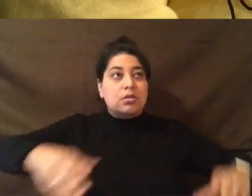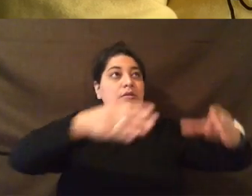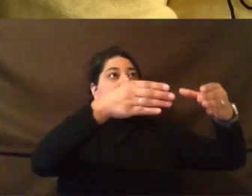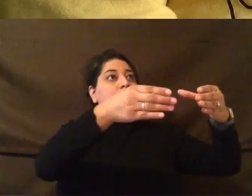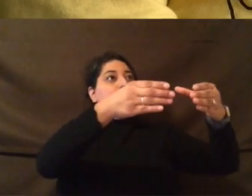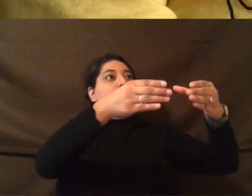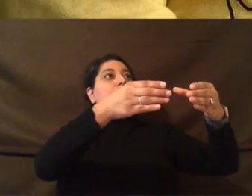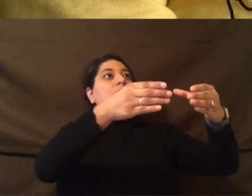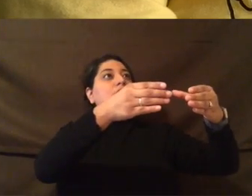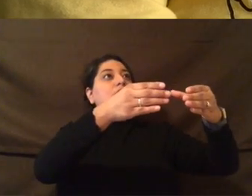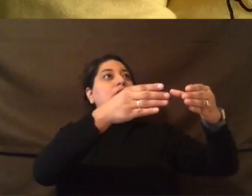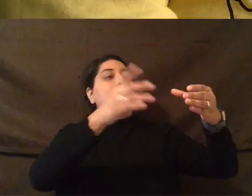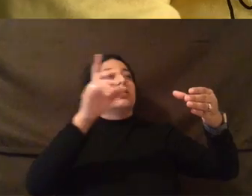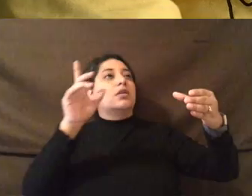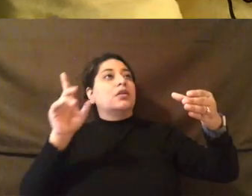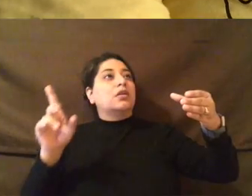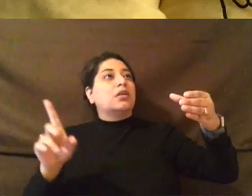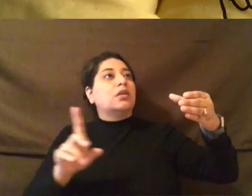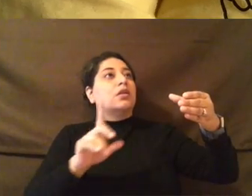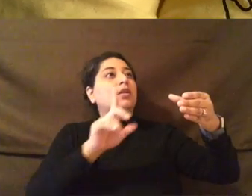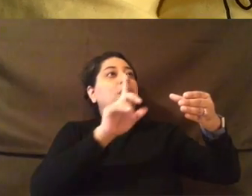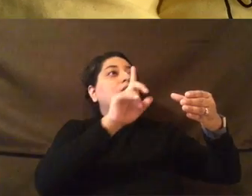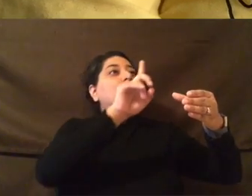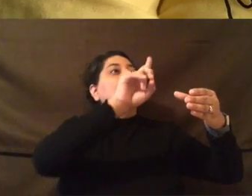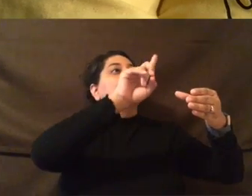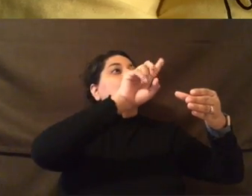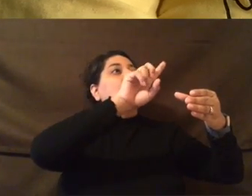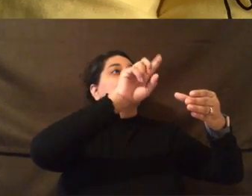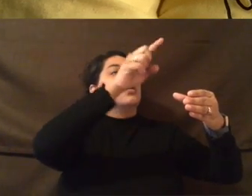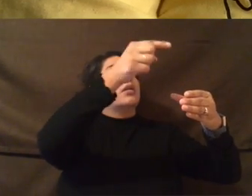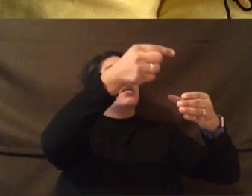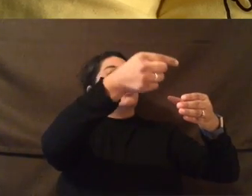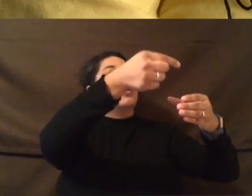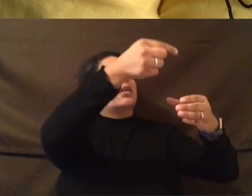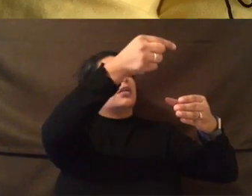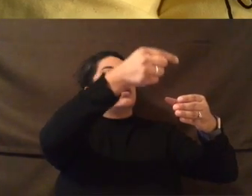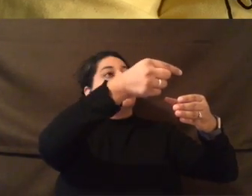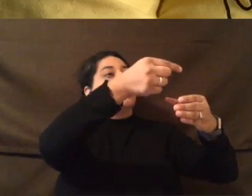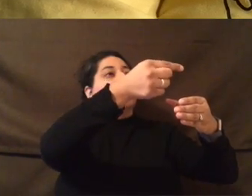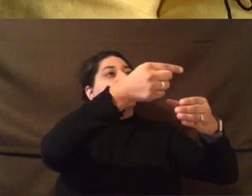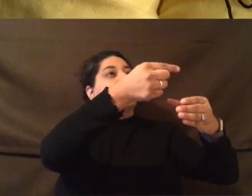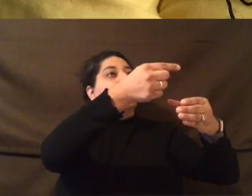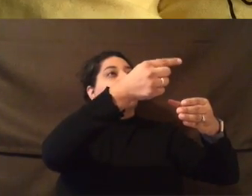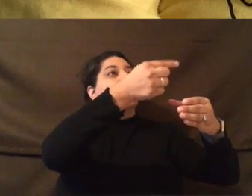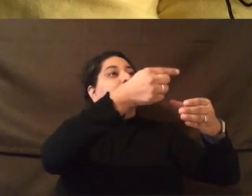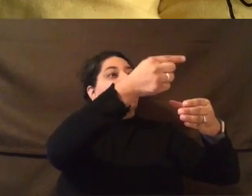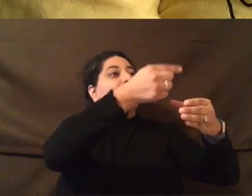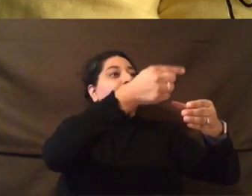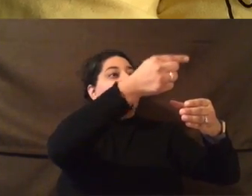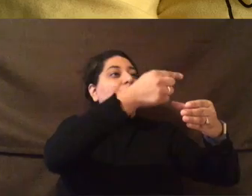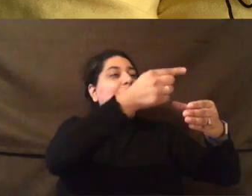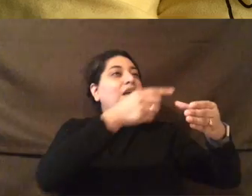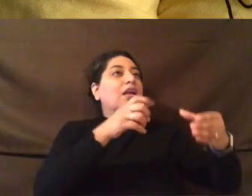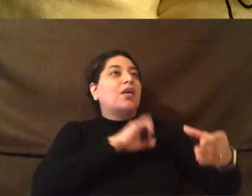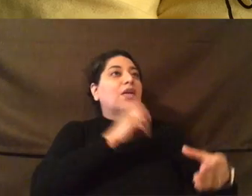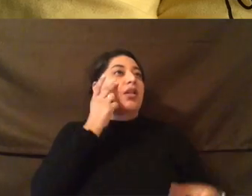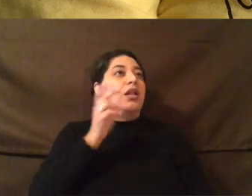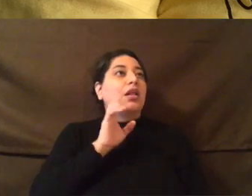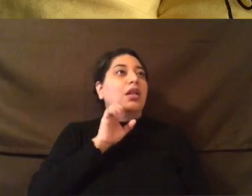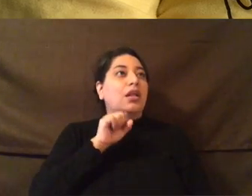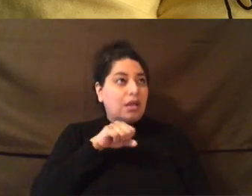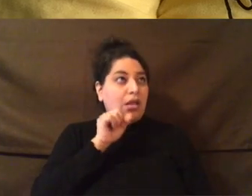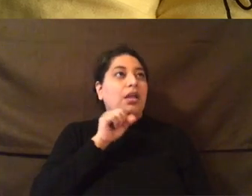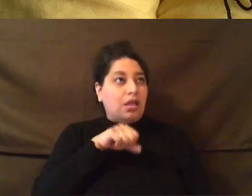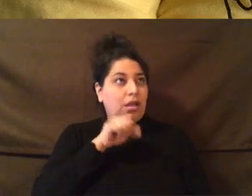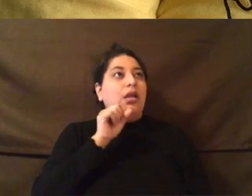Edward reached one enormous finger up and touched Edward's head from behind. He pushed it so it looked as if Edward were